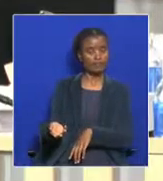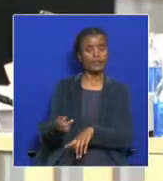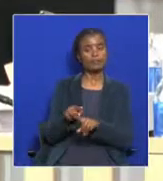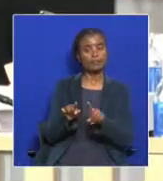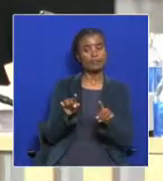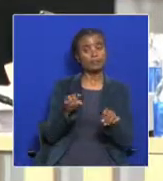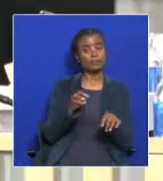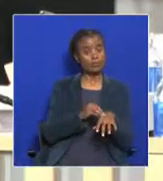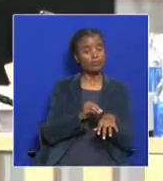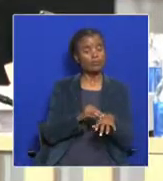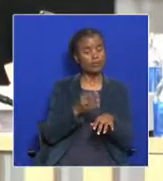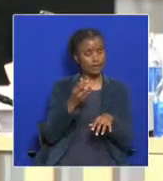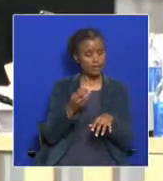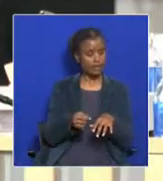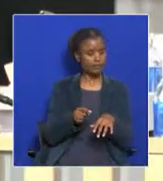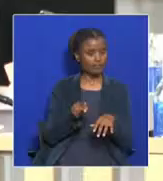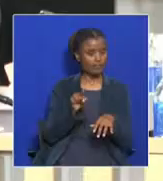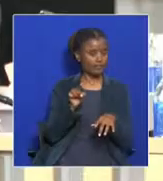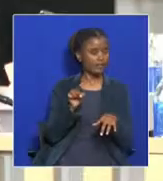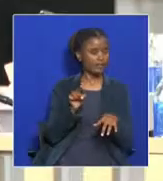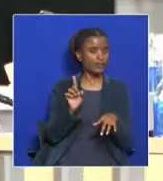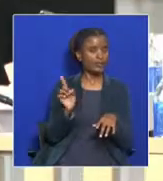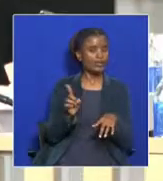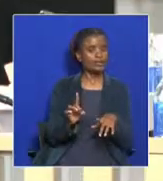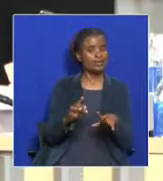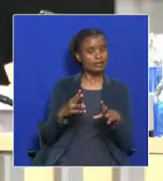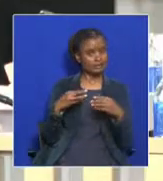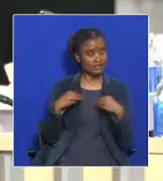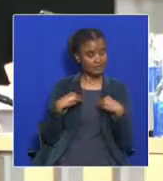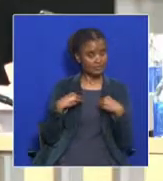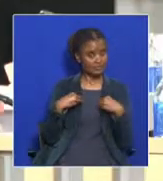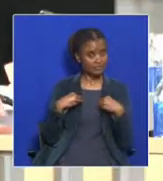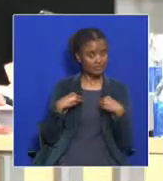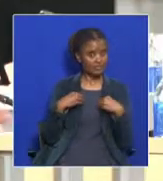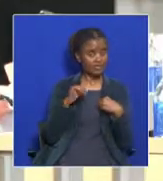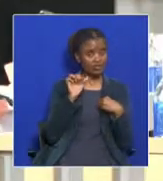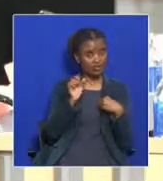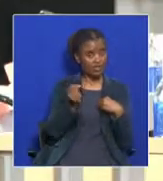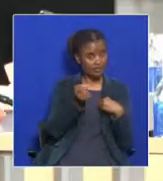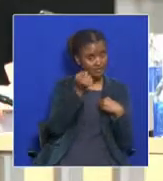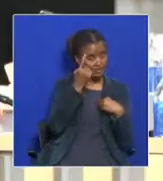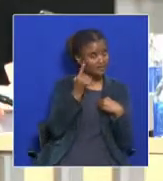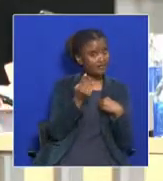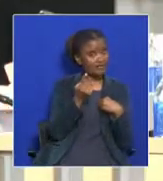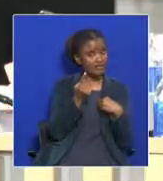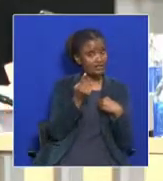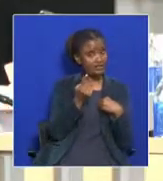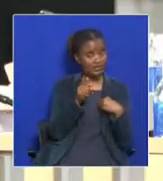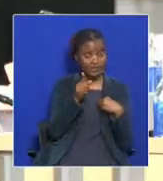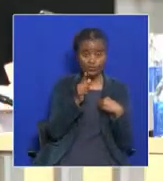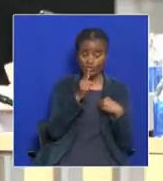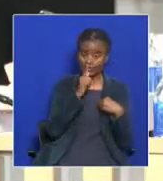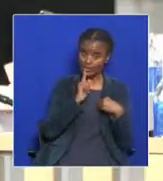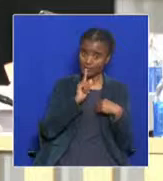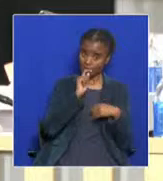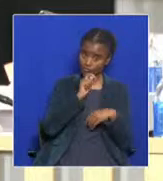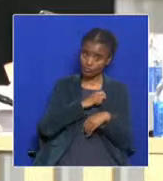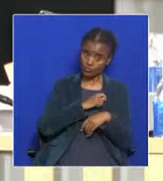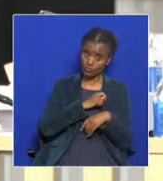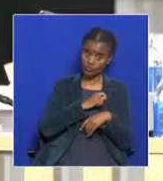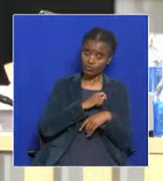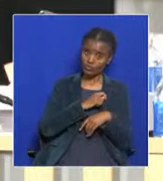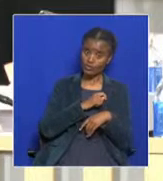with accepting that that was your understanding, that what you're telling us is a true reflection of your